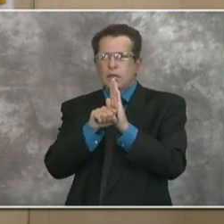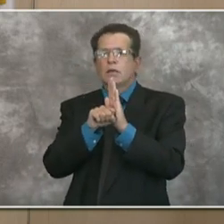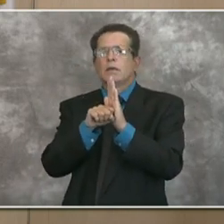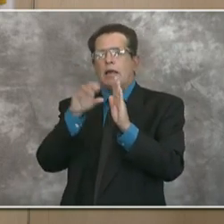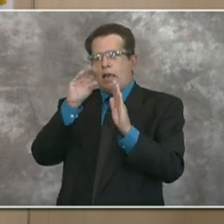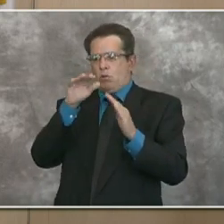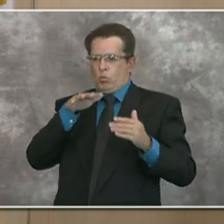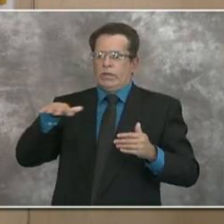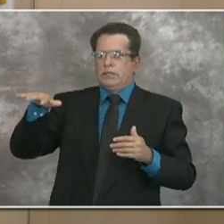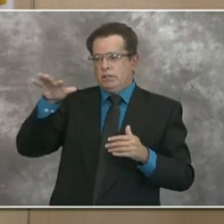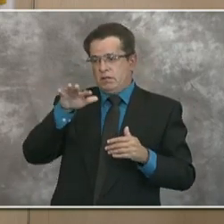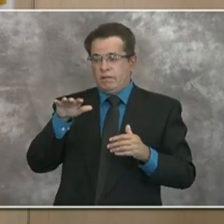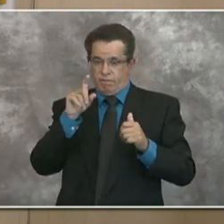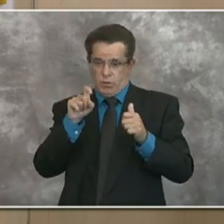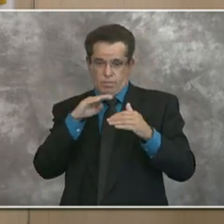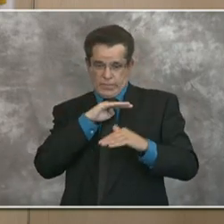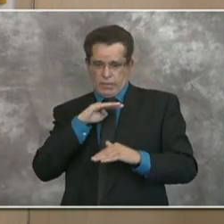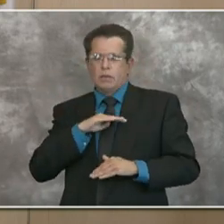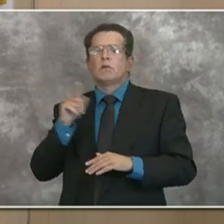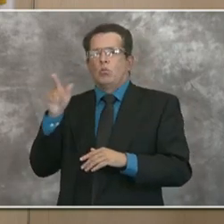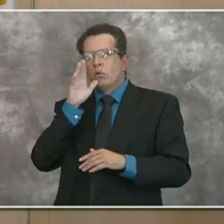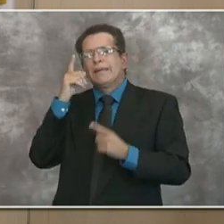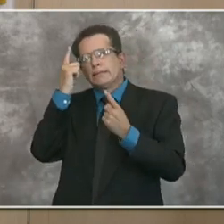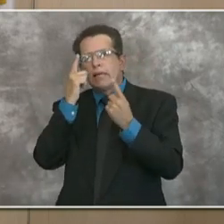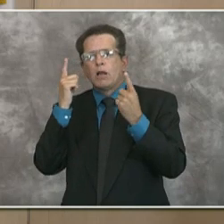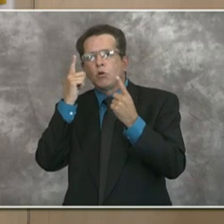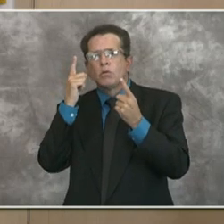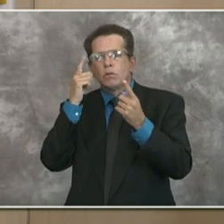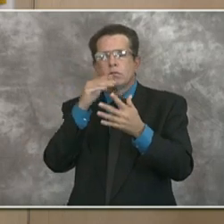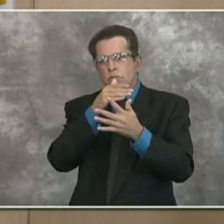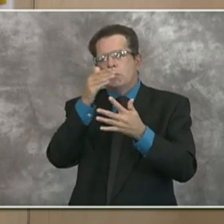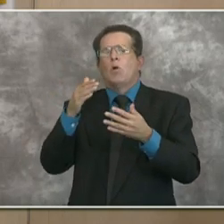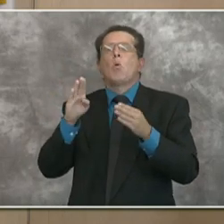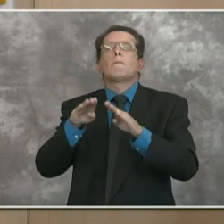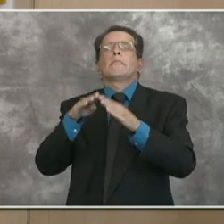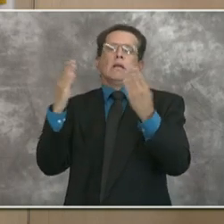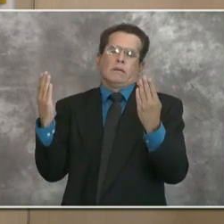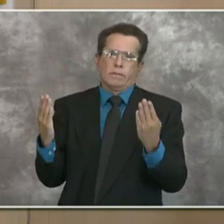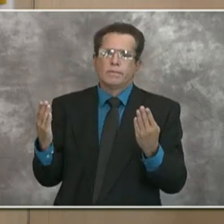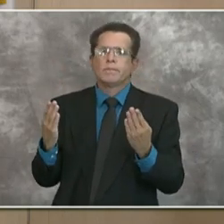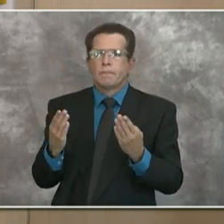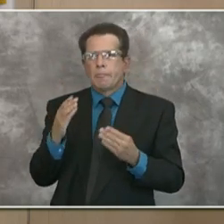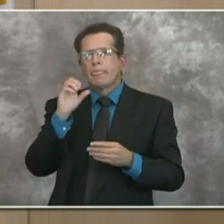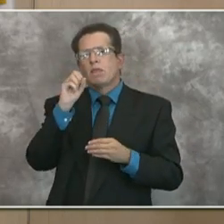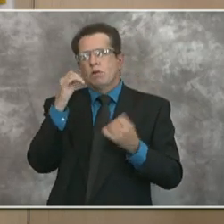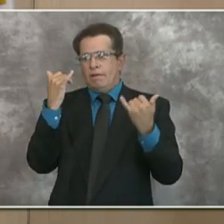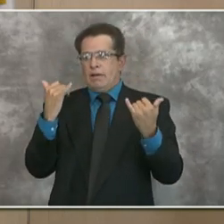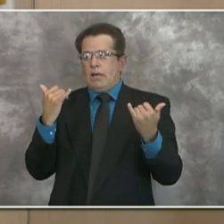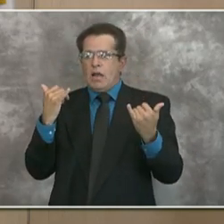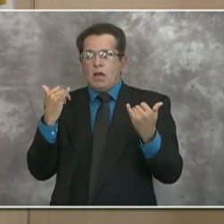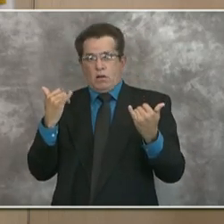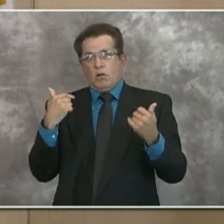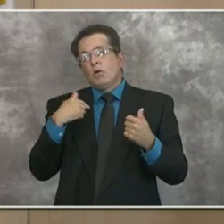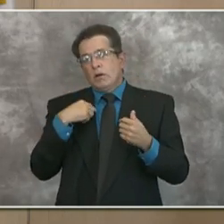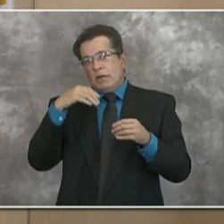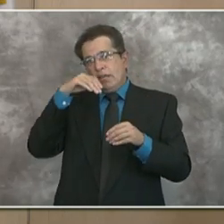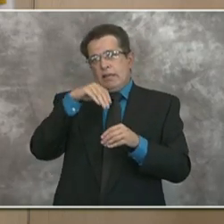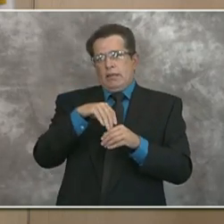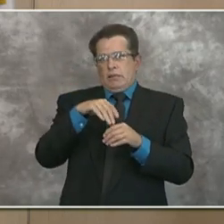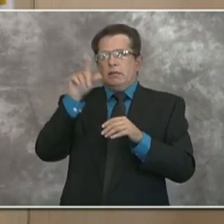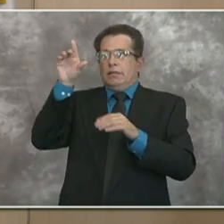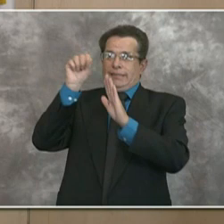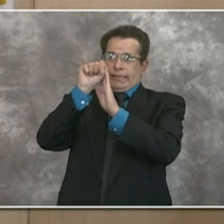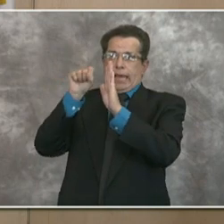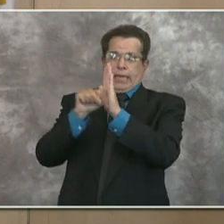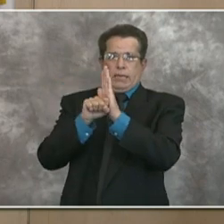the region can consider proceeding to a phased opening approach. So we are currently in the